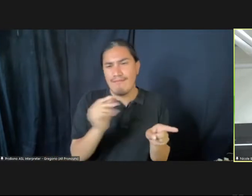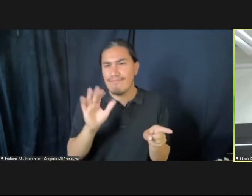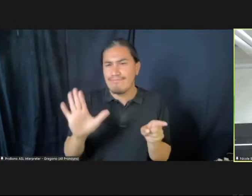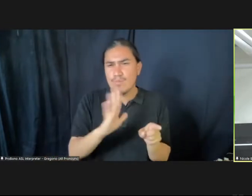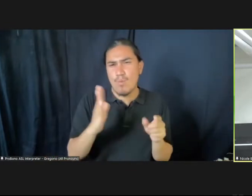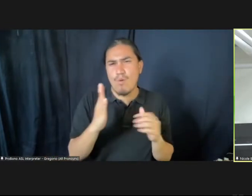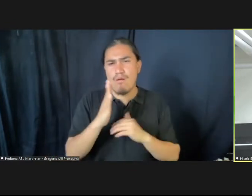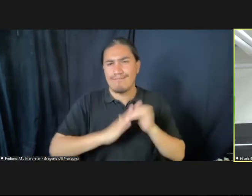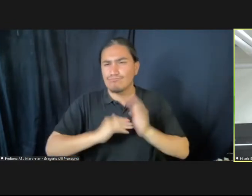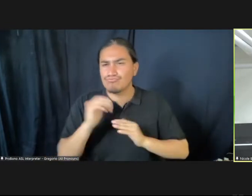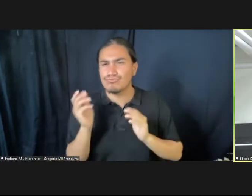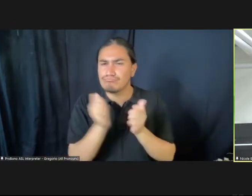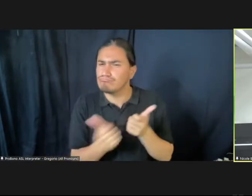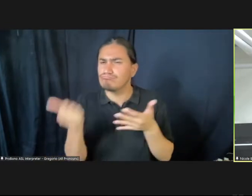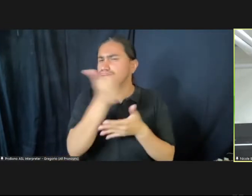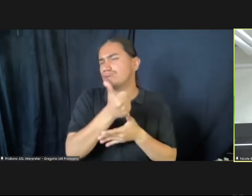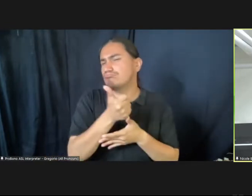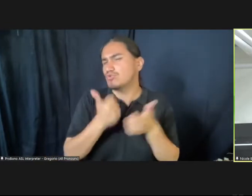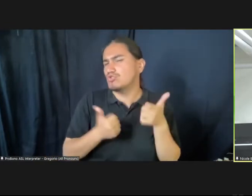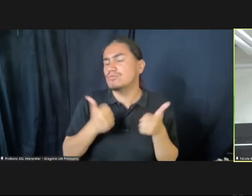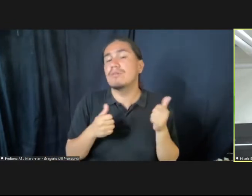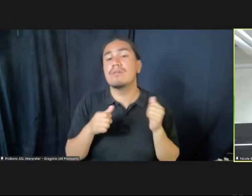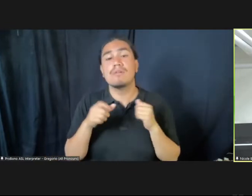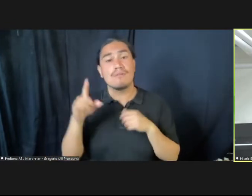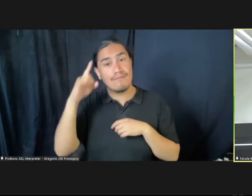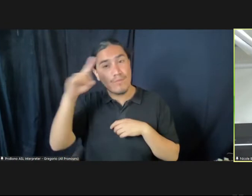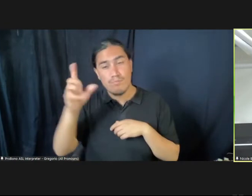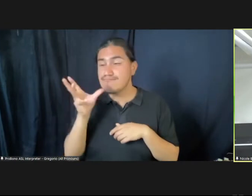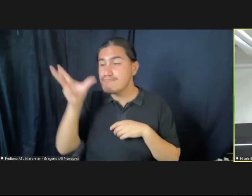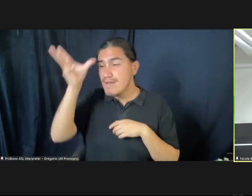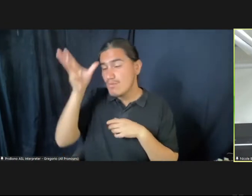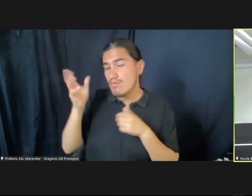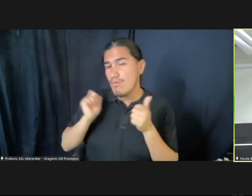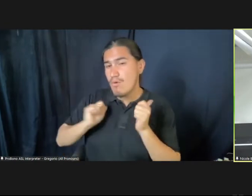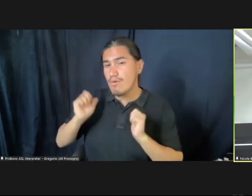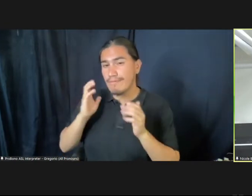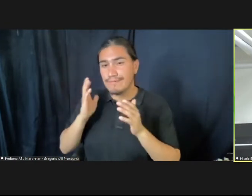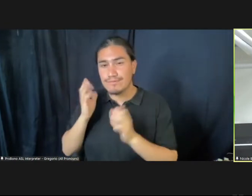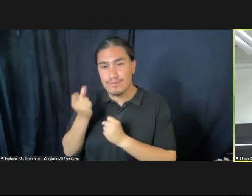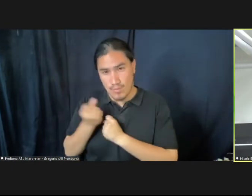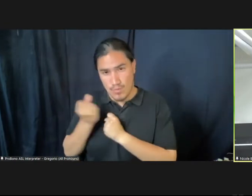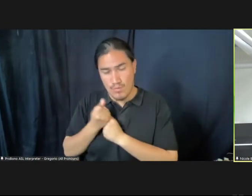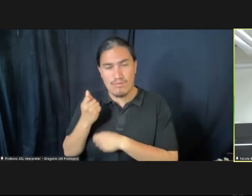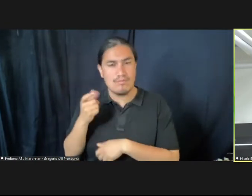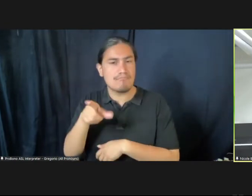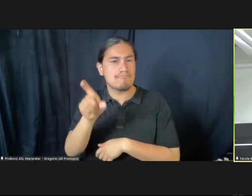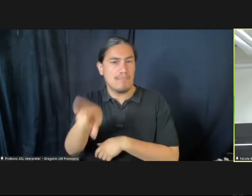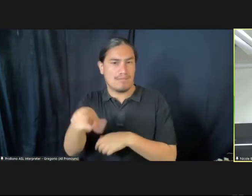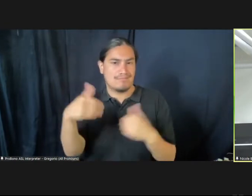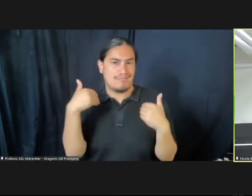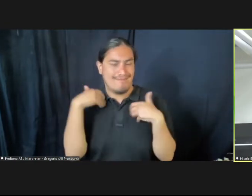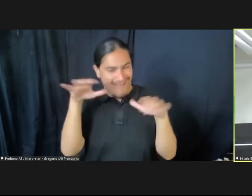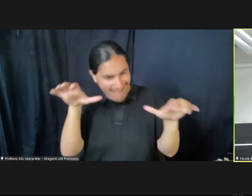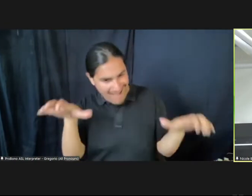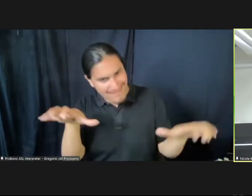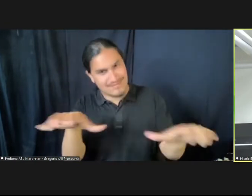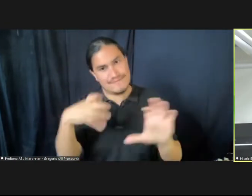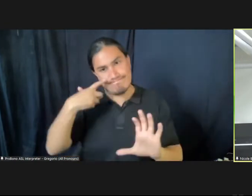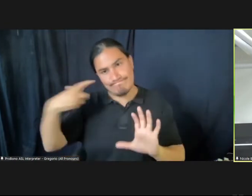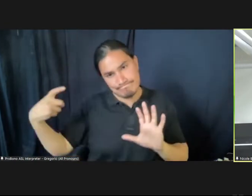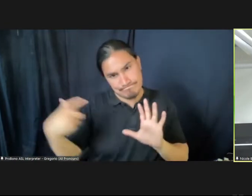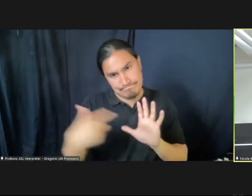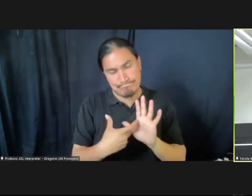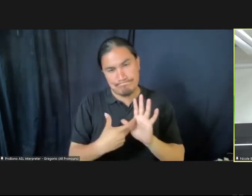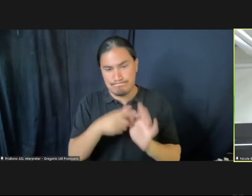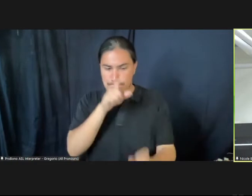being prioritized. In terms of parent-artist support, there needs to be an active acknowledgement and